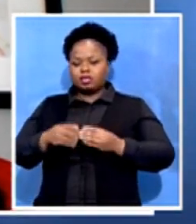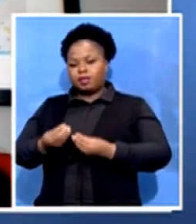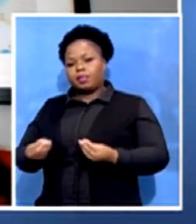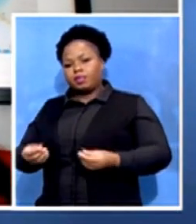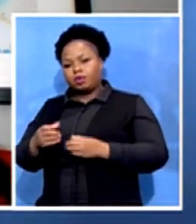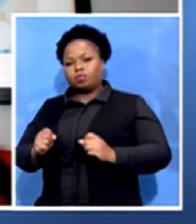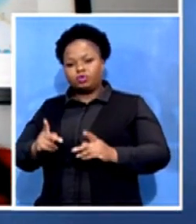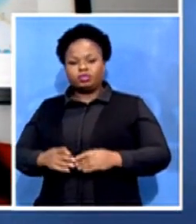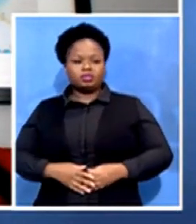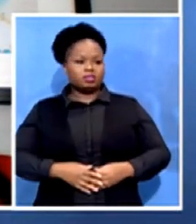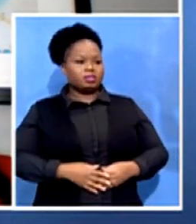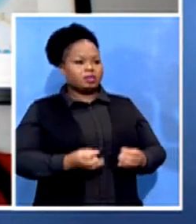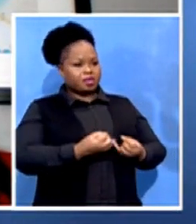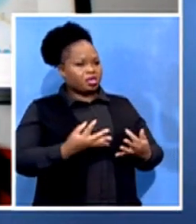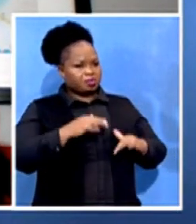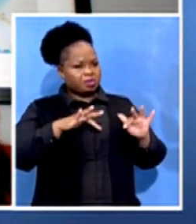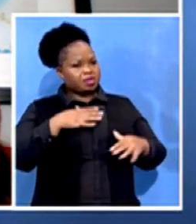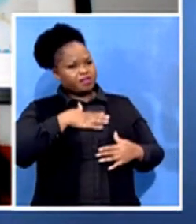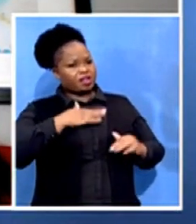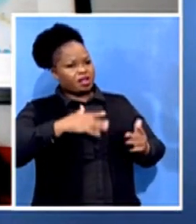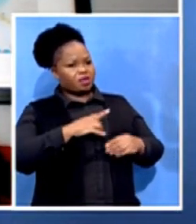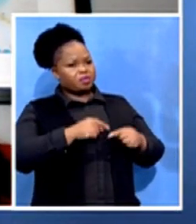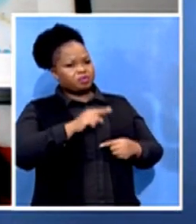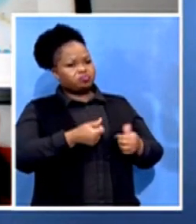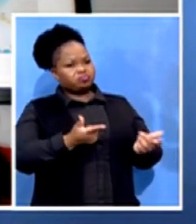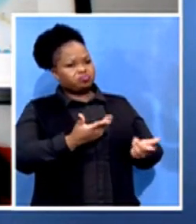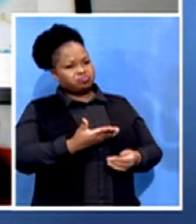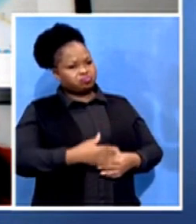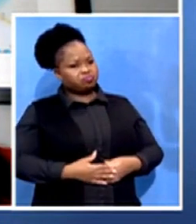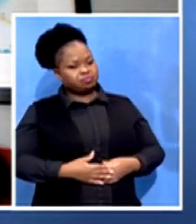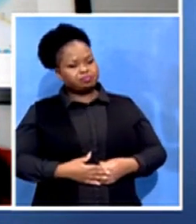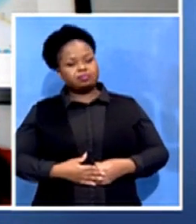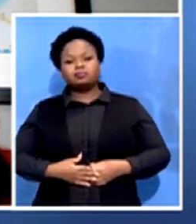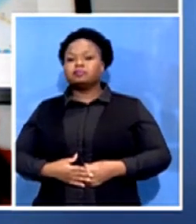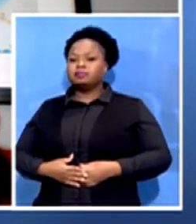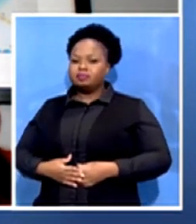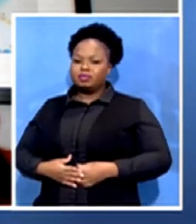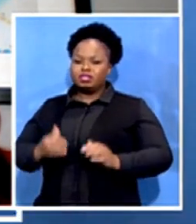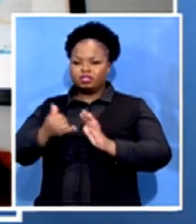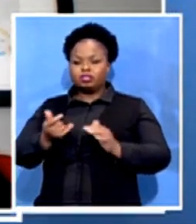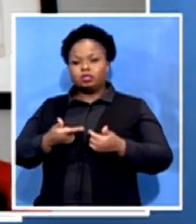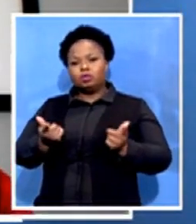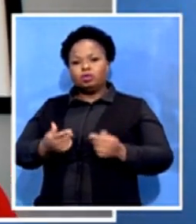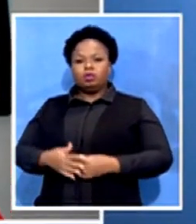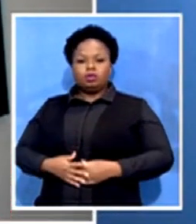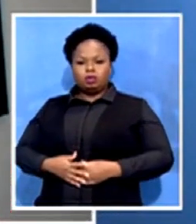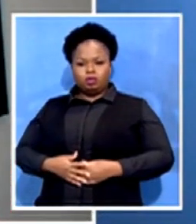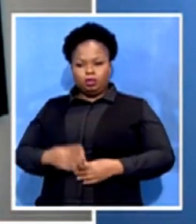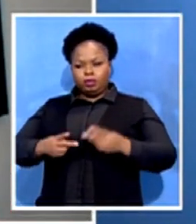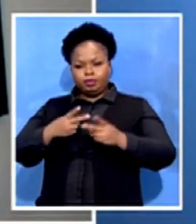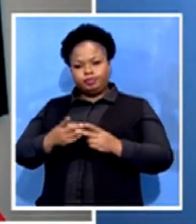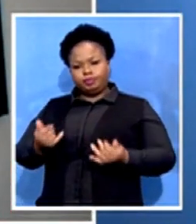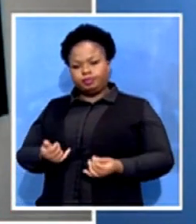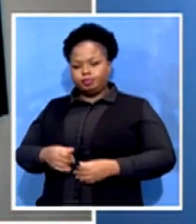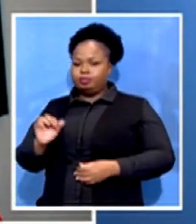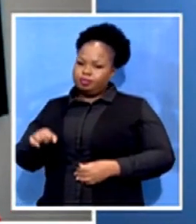launch? So it's just been launched, and we've had quite a number of